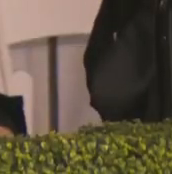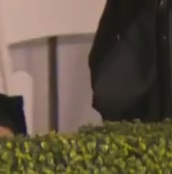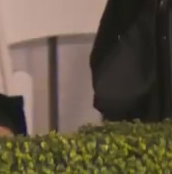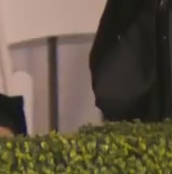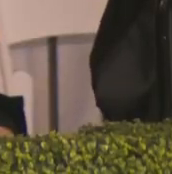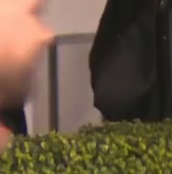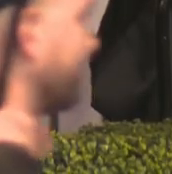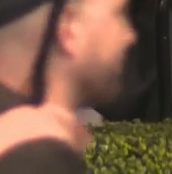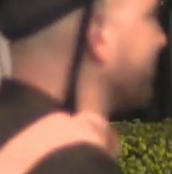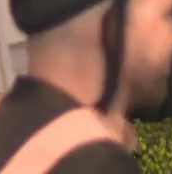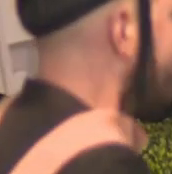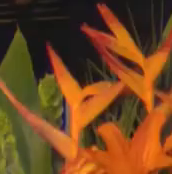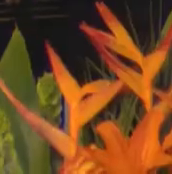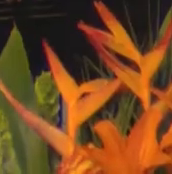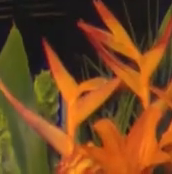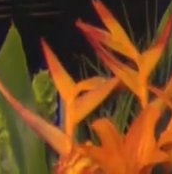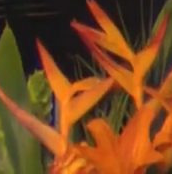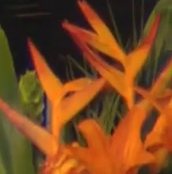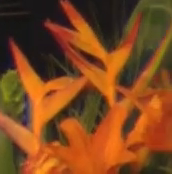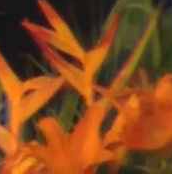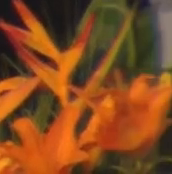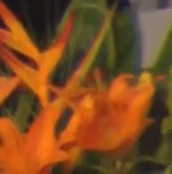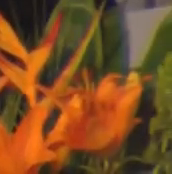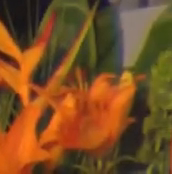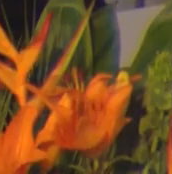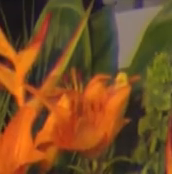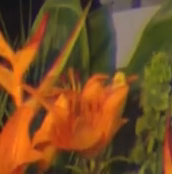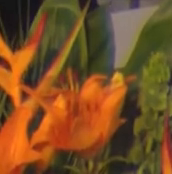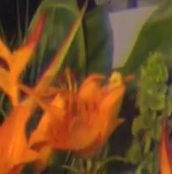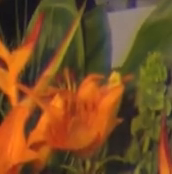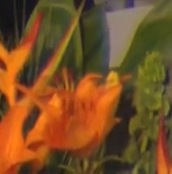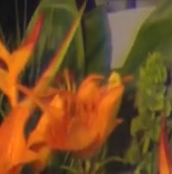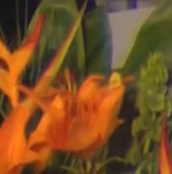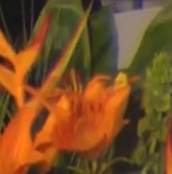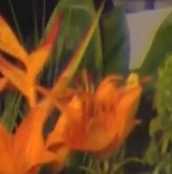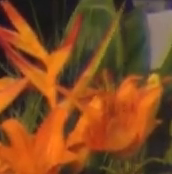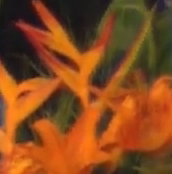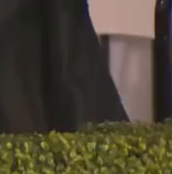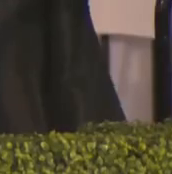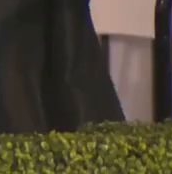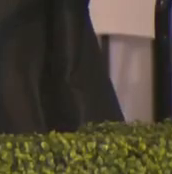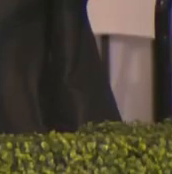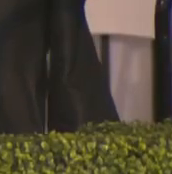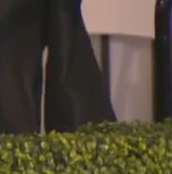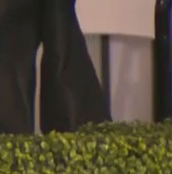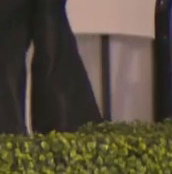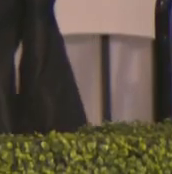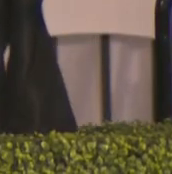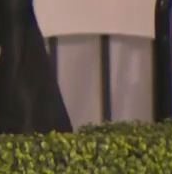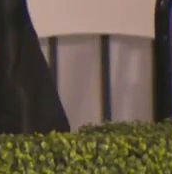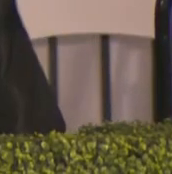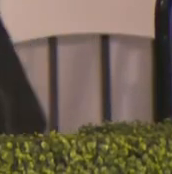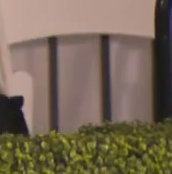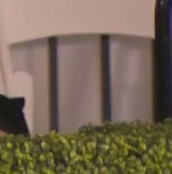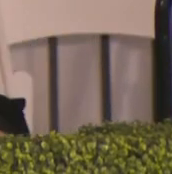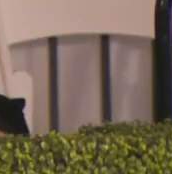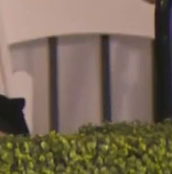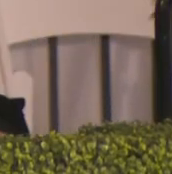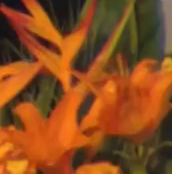Cecilia Danielle Jimenez. Su Chen Zong. Samantha Mary Dotson.